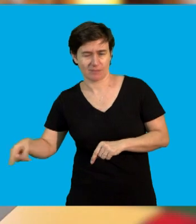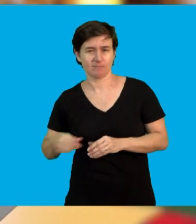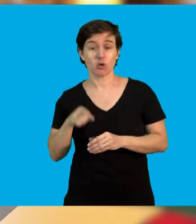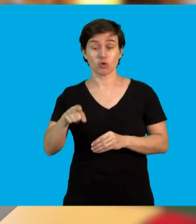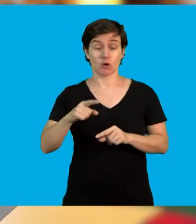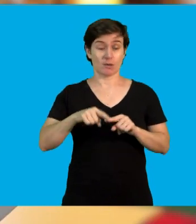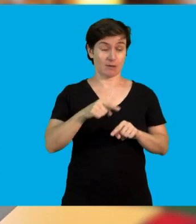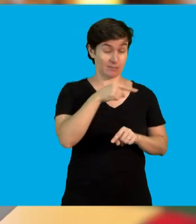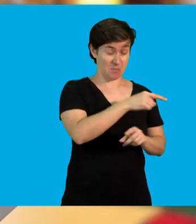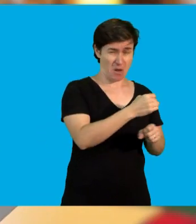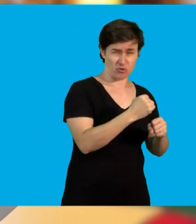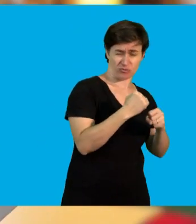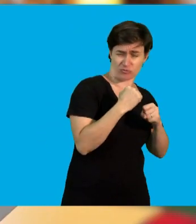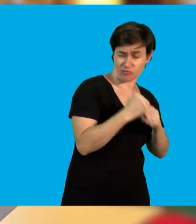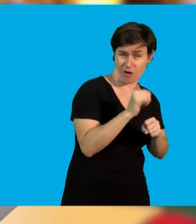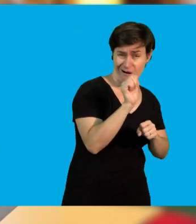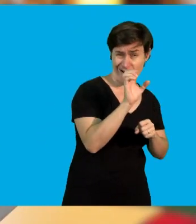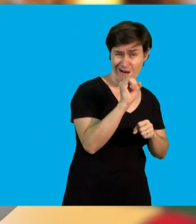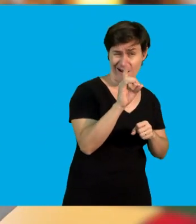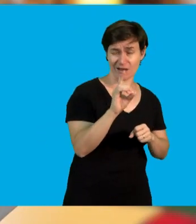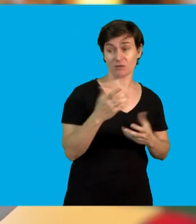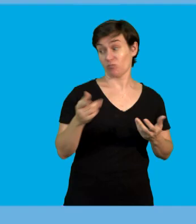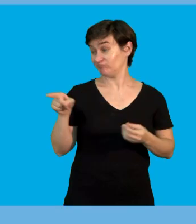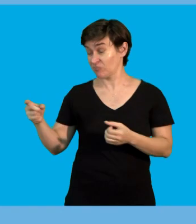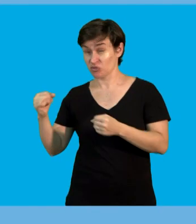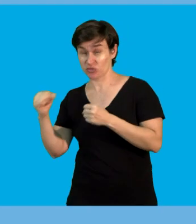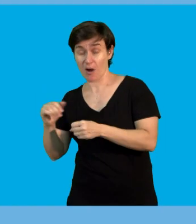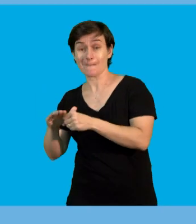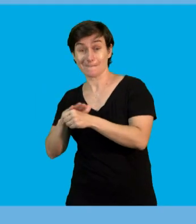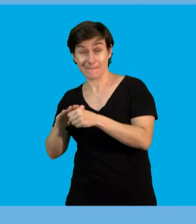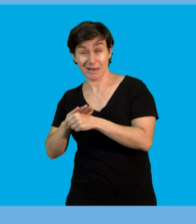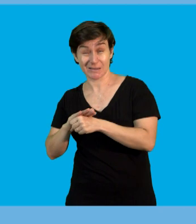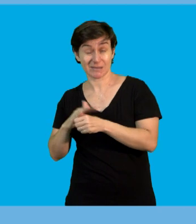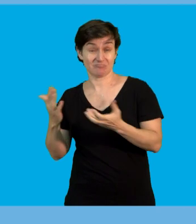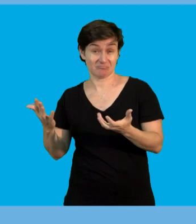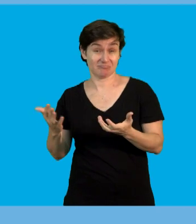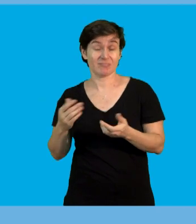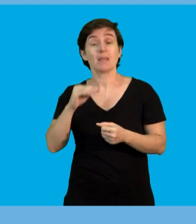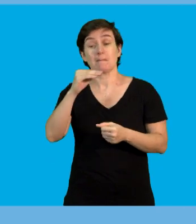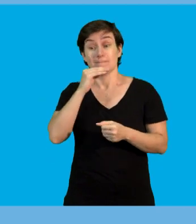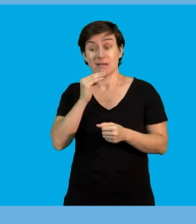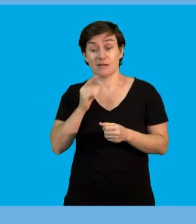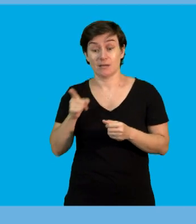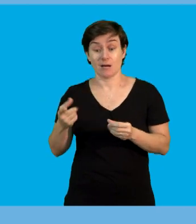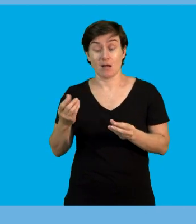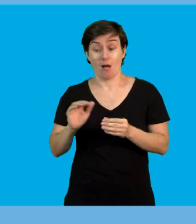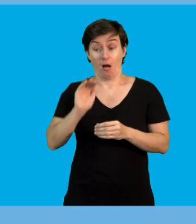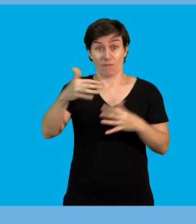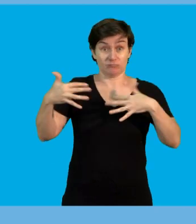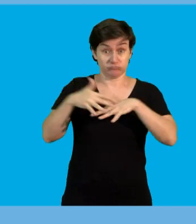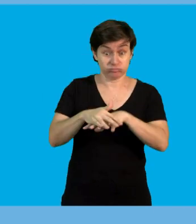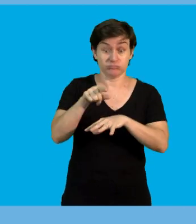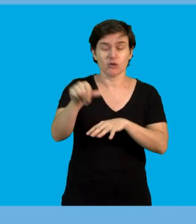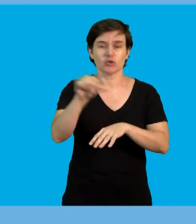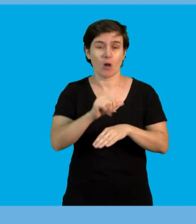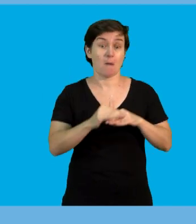So whichever one that is higher or whichever one that is stronger than the other, should the acid be stronger than the base, then the salt is going to